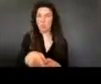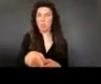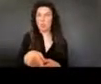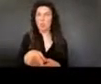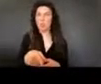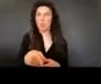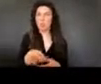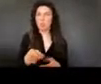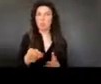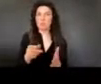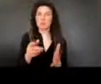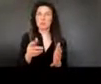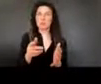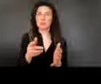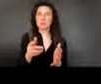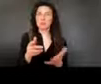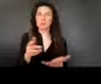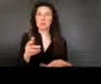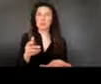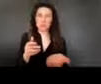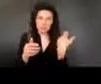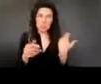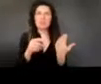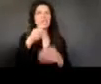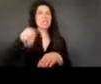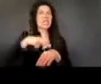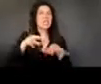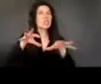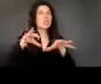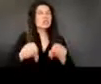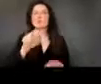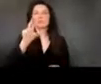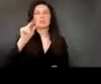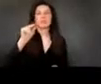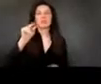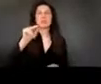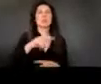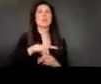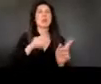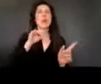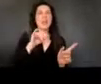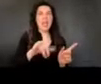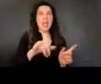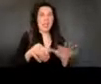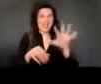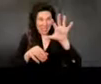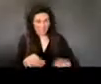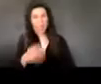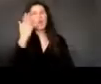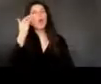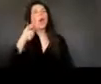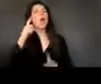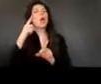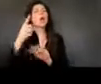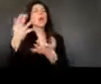been allowed to go back to nature, but home spaces that have been purposefully taken down for the reconstruction of something